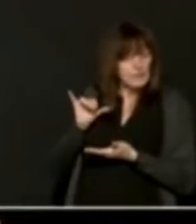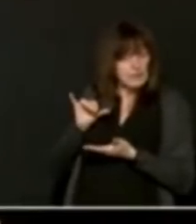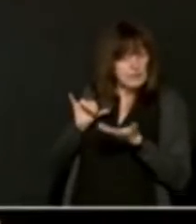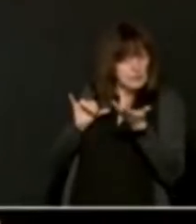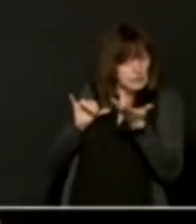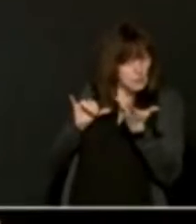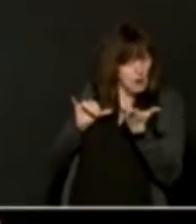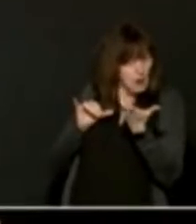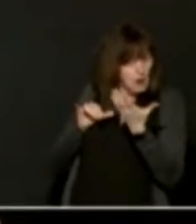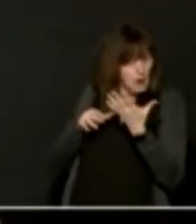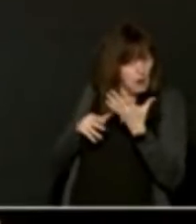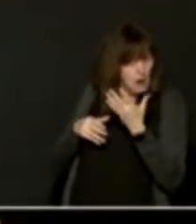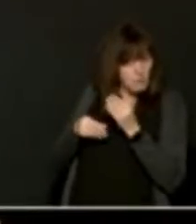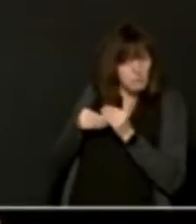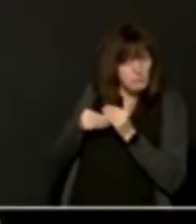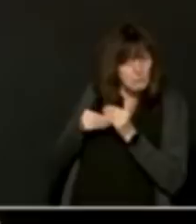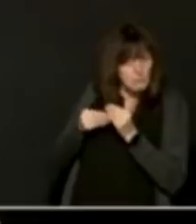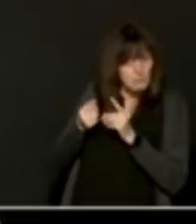open or not.